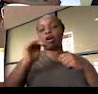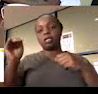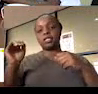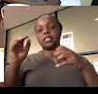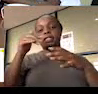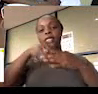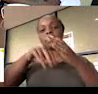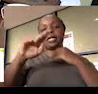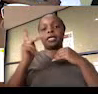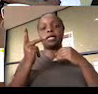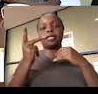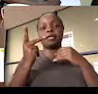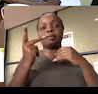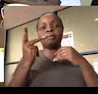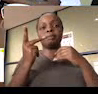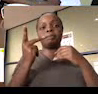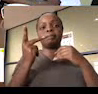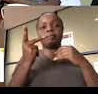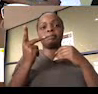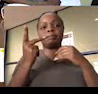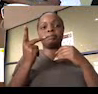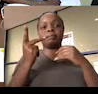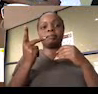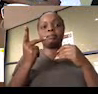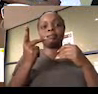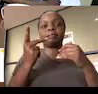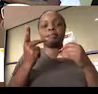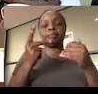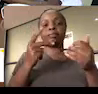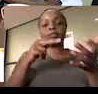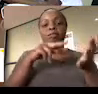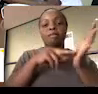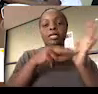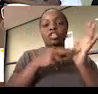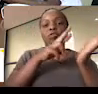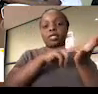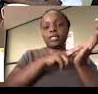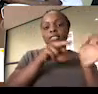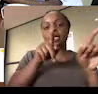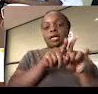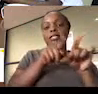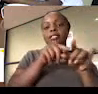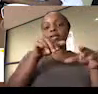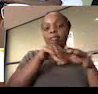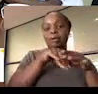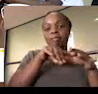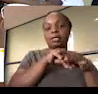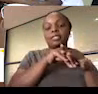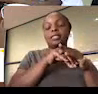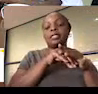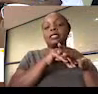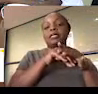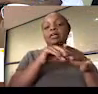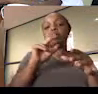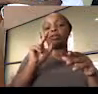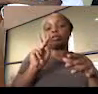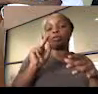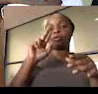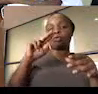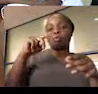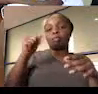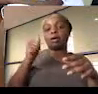Yes, I don't think there is any county in Kenya where we don't have a member. Okay. Yes, So Kupa has members everywhere. all In over.